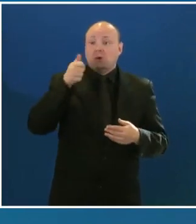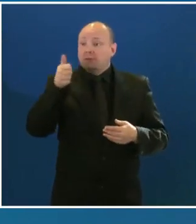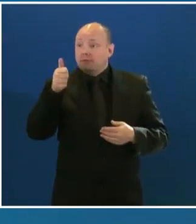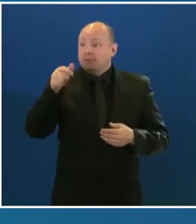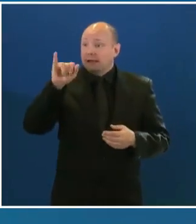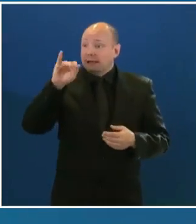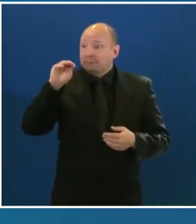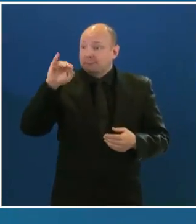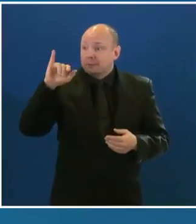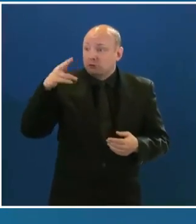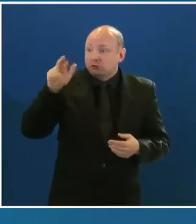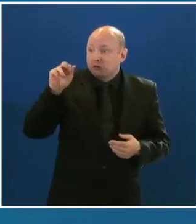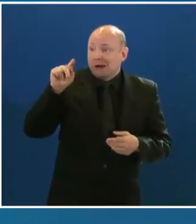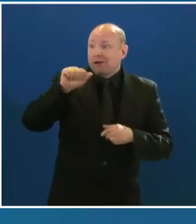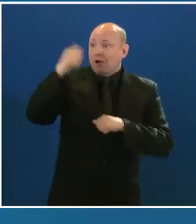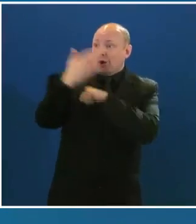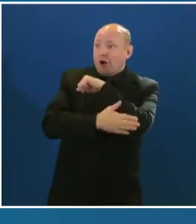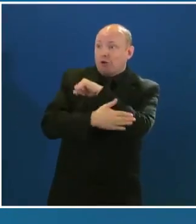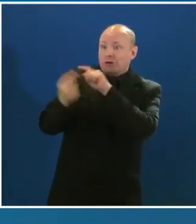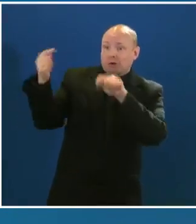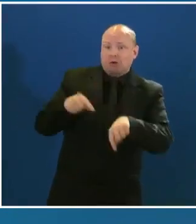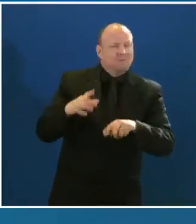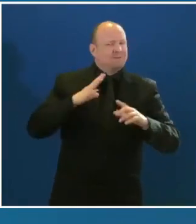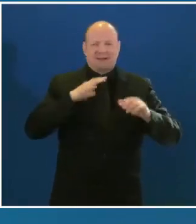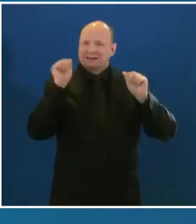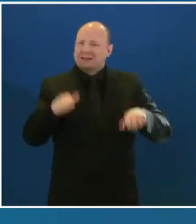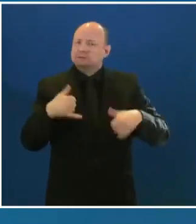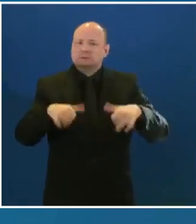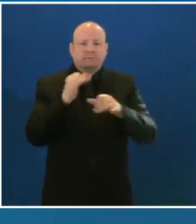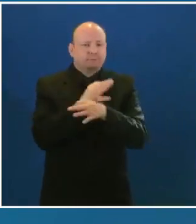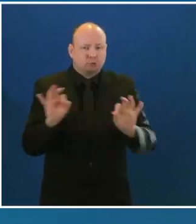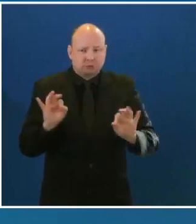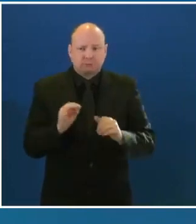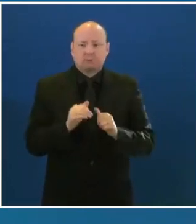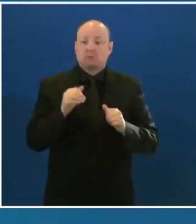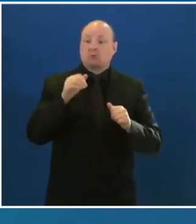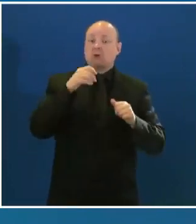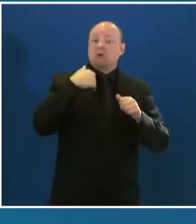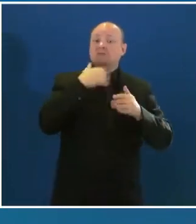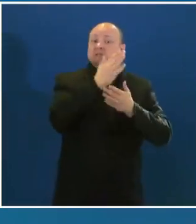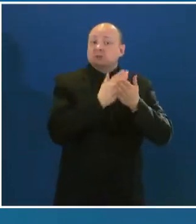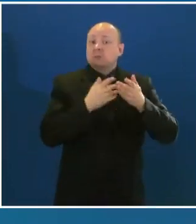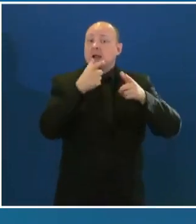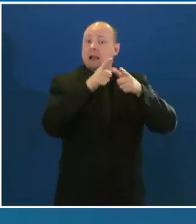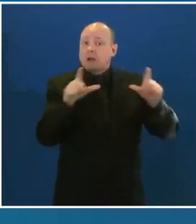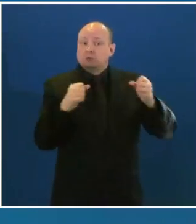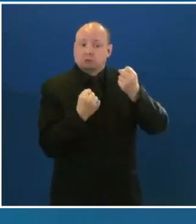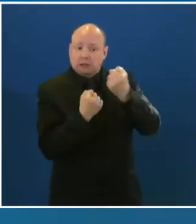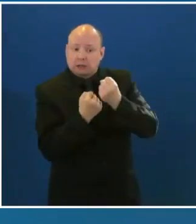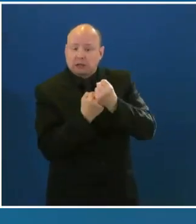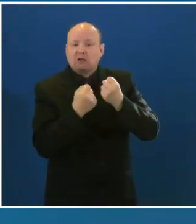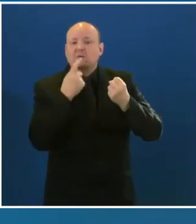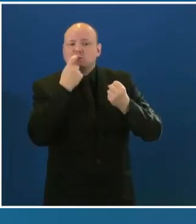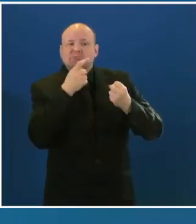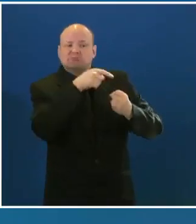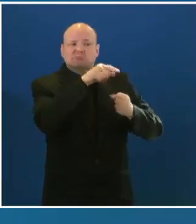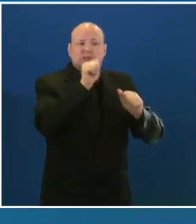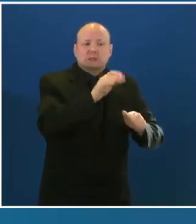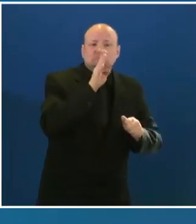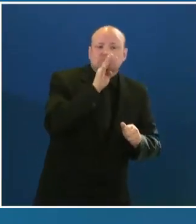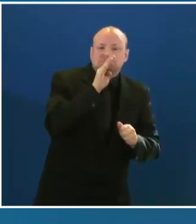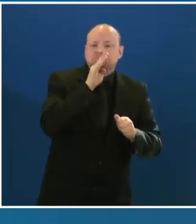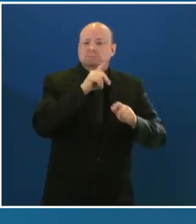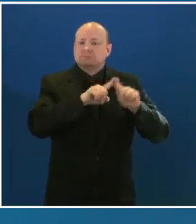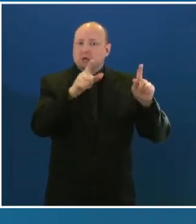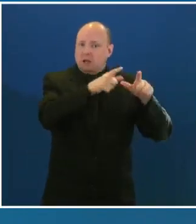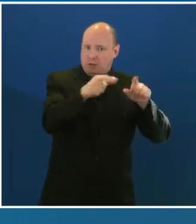On-site language interpretation services, including American Sign Language, is available. The testing site is open